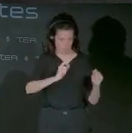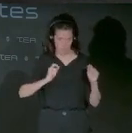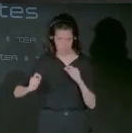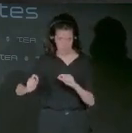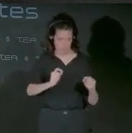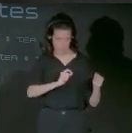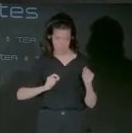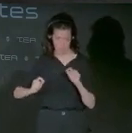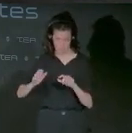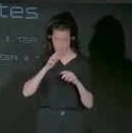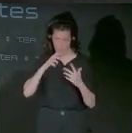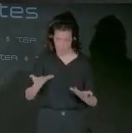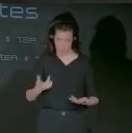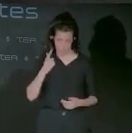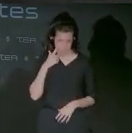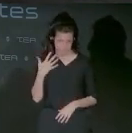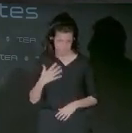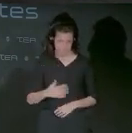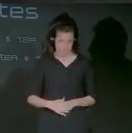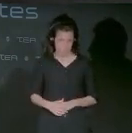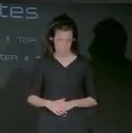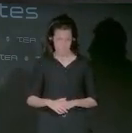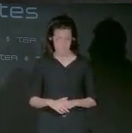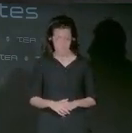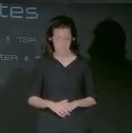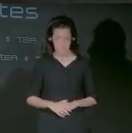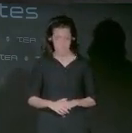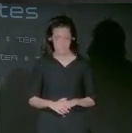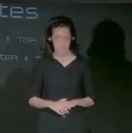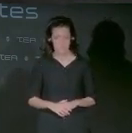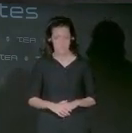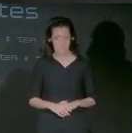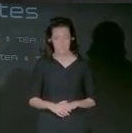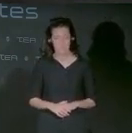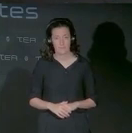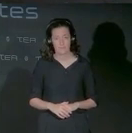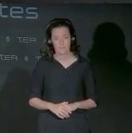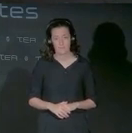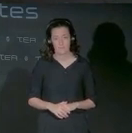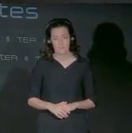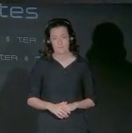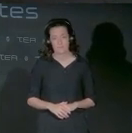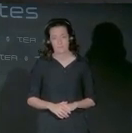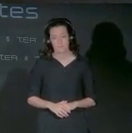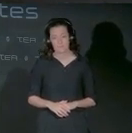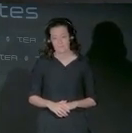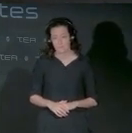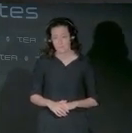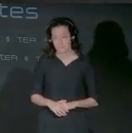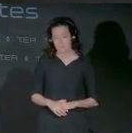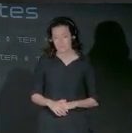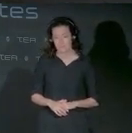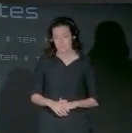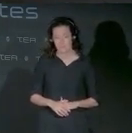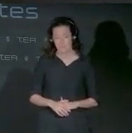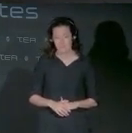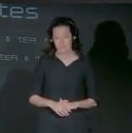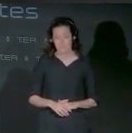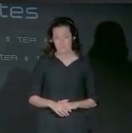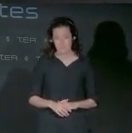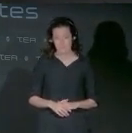moment, what we have just been through in terms of legislative initiatives, process, etc., I think, you know, it's